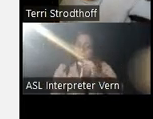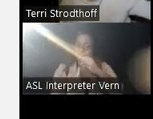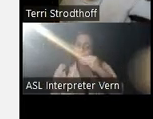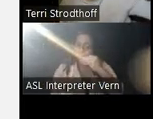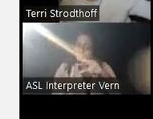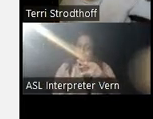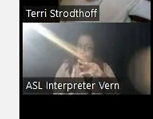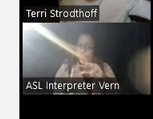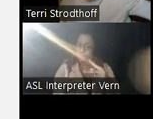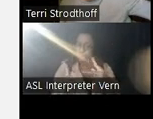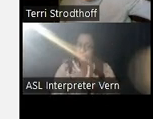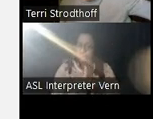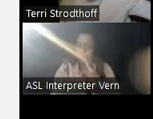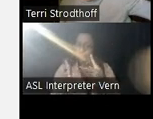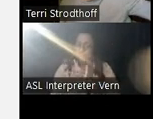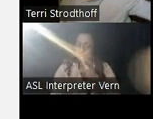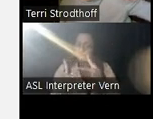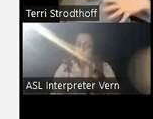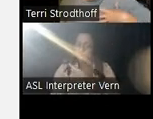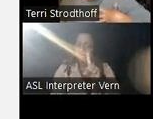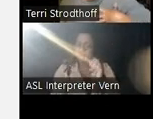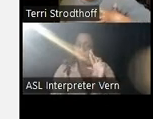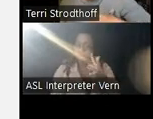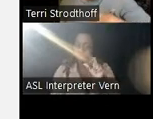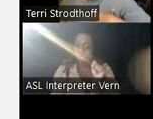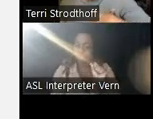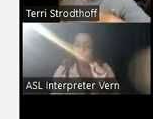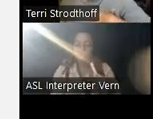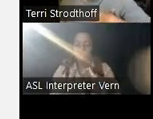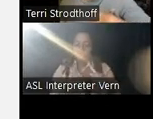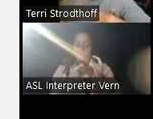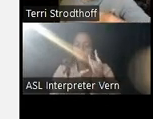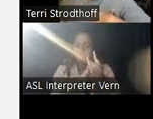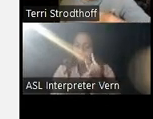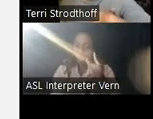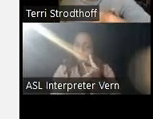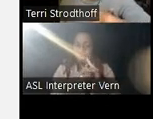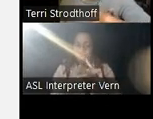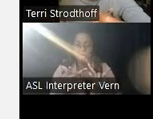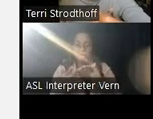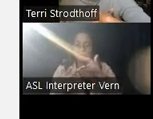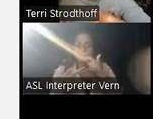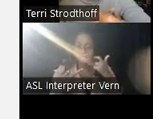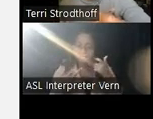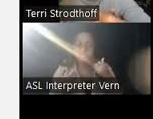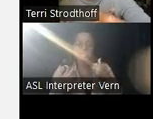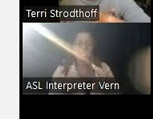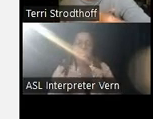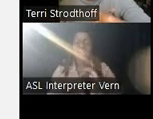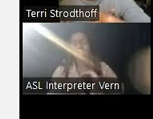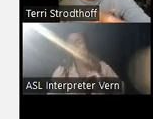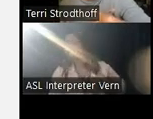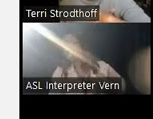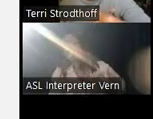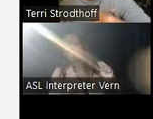behavior exasperated by drugs and alcohol and other forms of addiction, trying to soothe some of that pain, or manifest in anxiety,